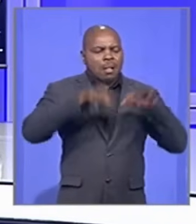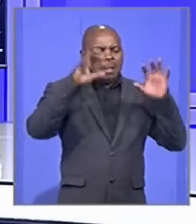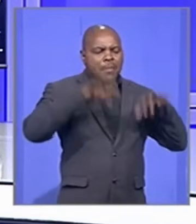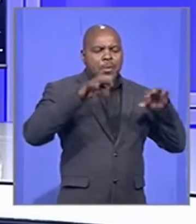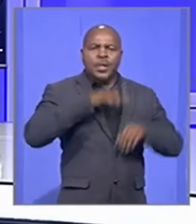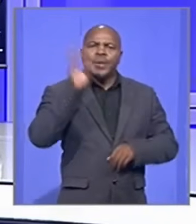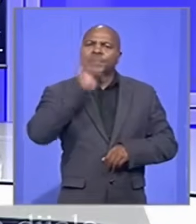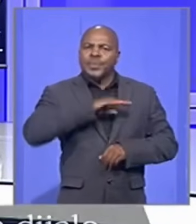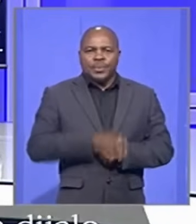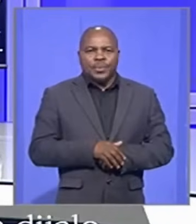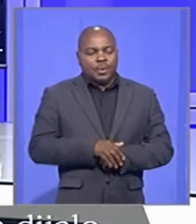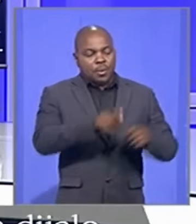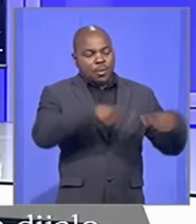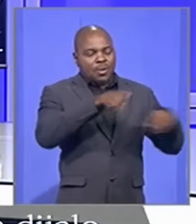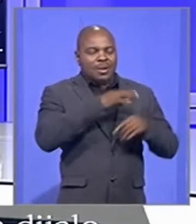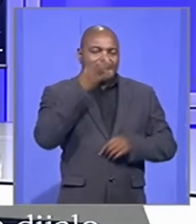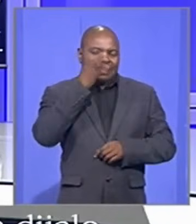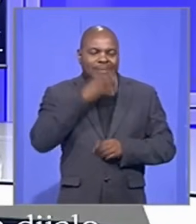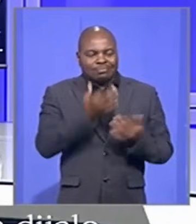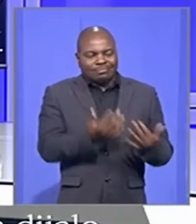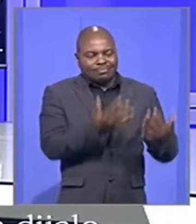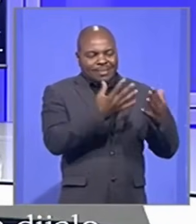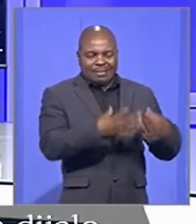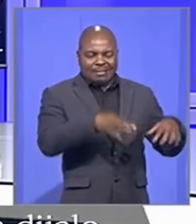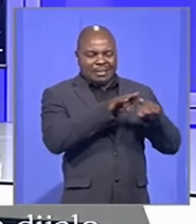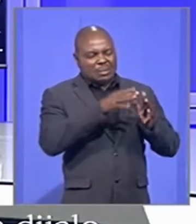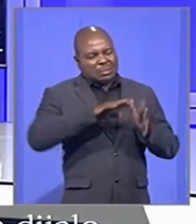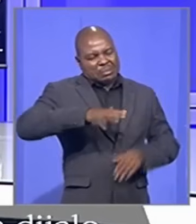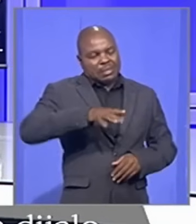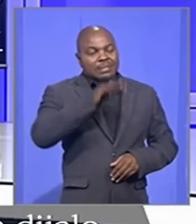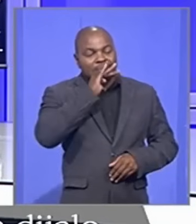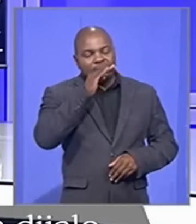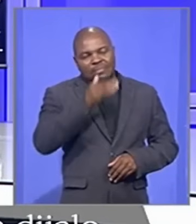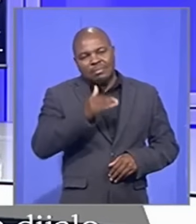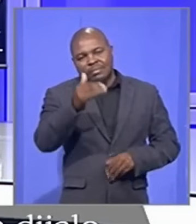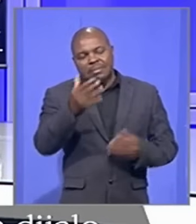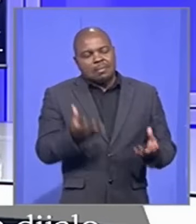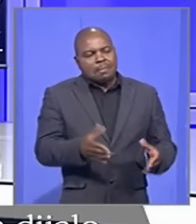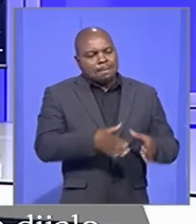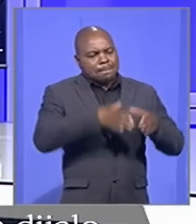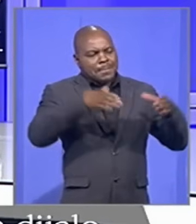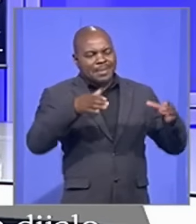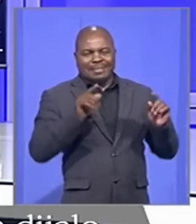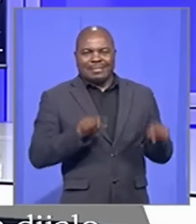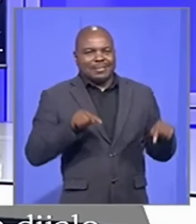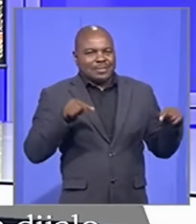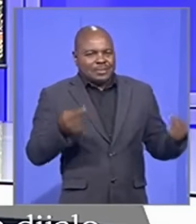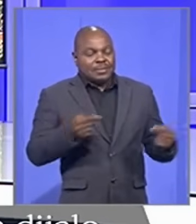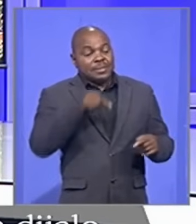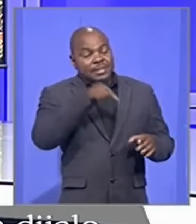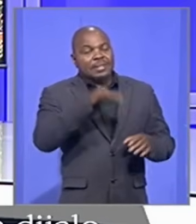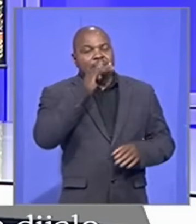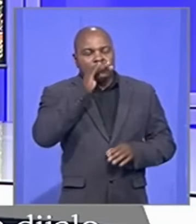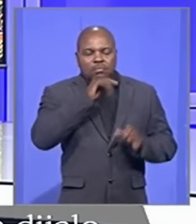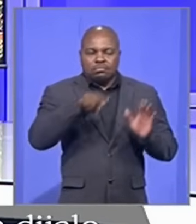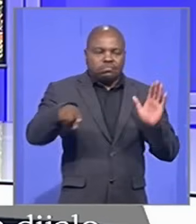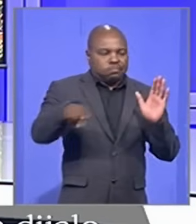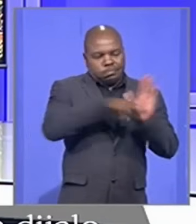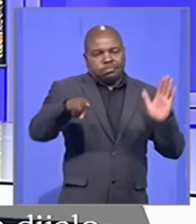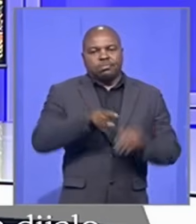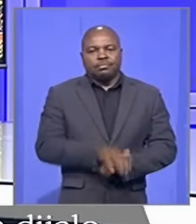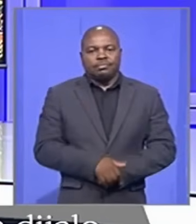fetileng. Di re boleng bo fokolang ba dijalo tsa bona bo ka nna ba theola ditone tseo ba neng ba di lebelletse, mme nnete ke hore sena se tla ba thefula